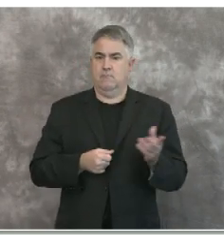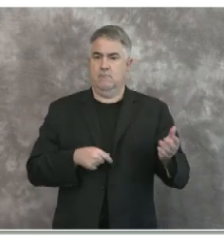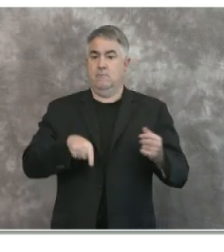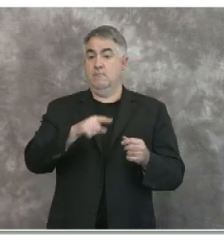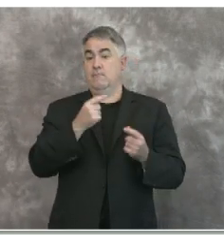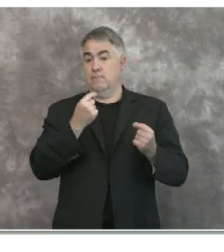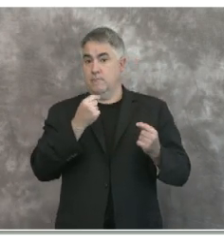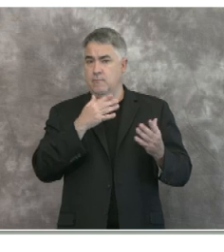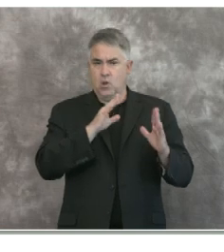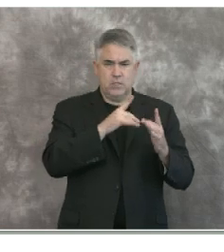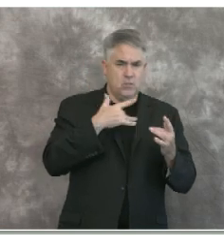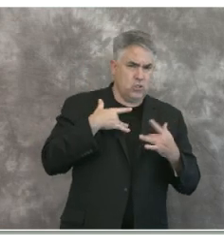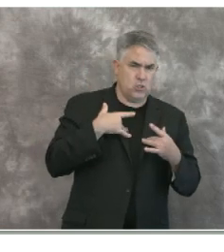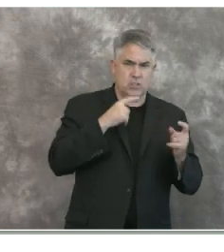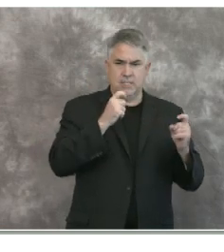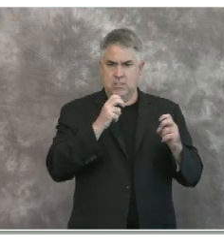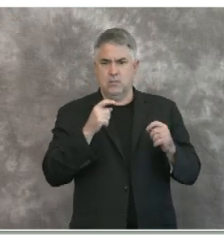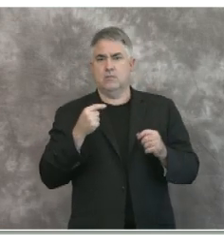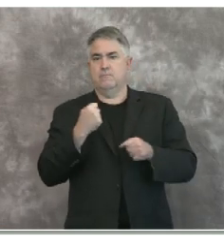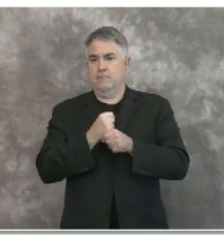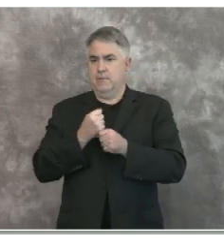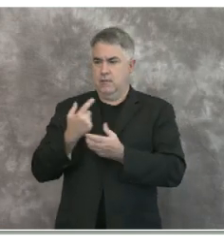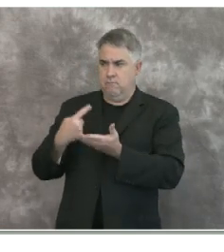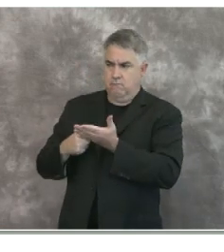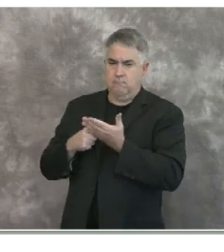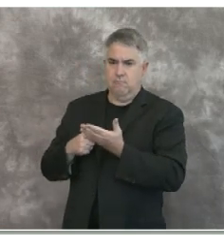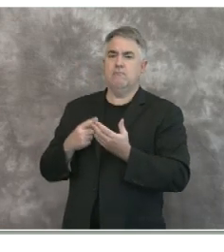but also accounts for the public health concerns.